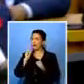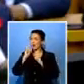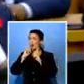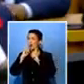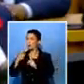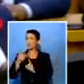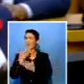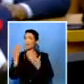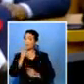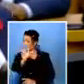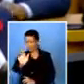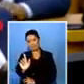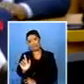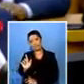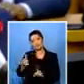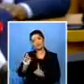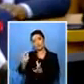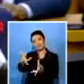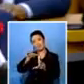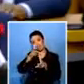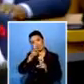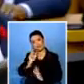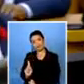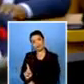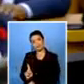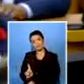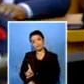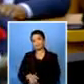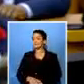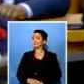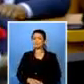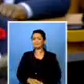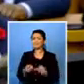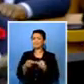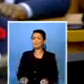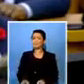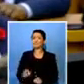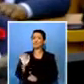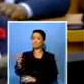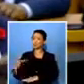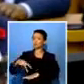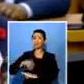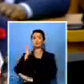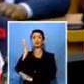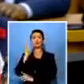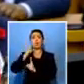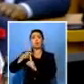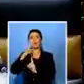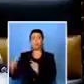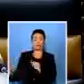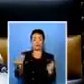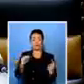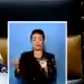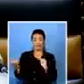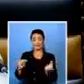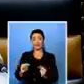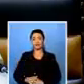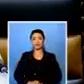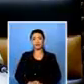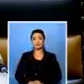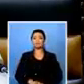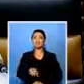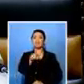order. But listen to me, chairperson of the NCO. Yes, but that is not a point of order. You what stood was, what on was, a point of order. What